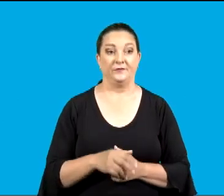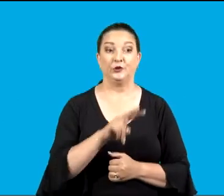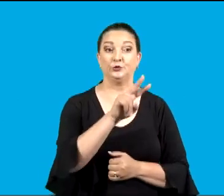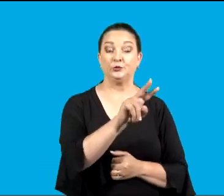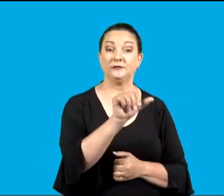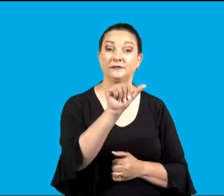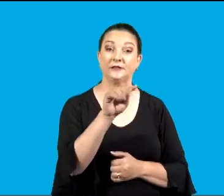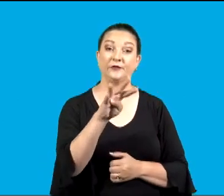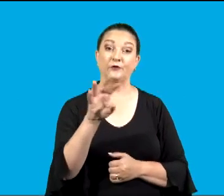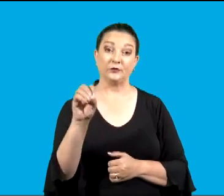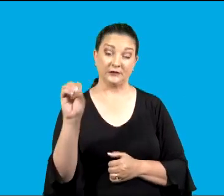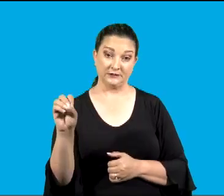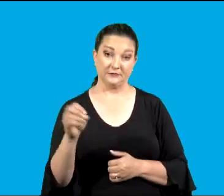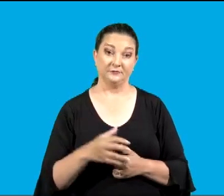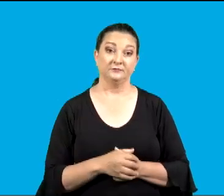here's my